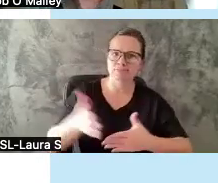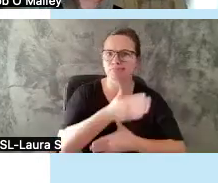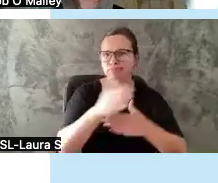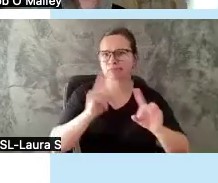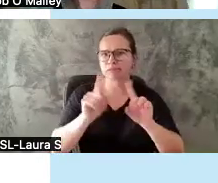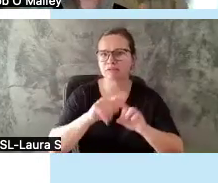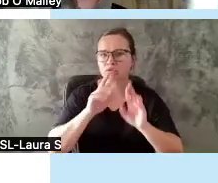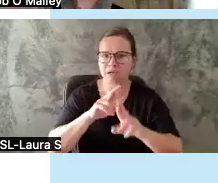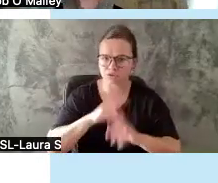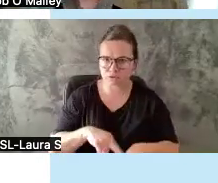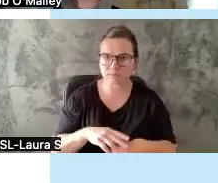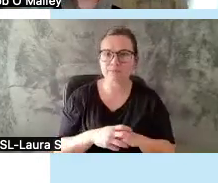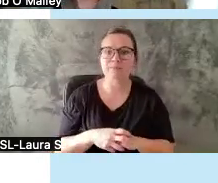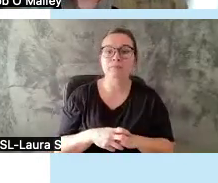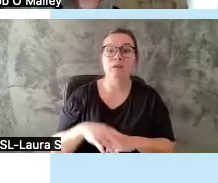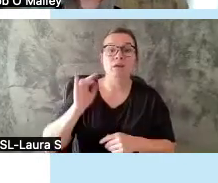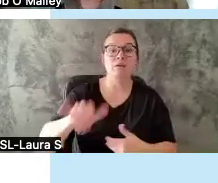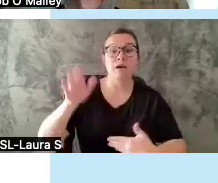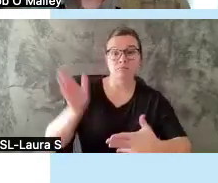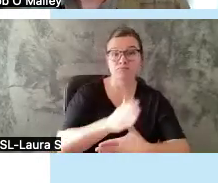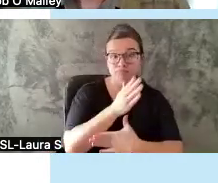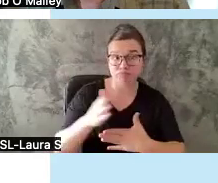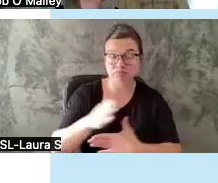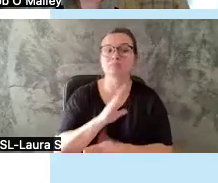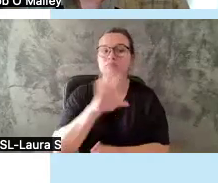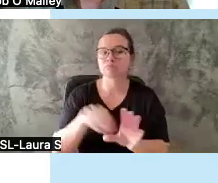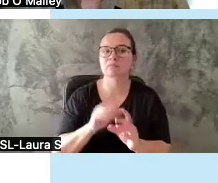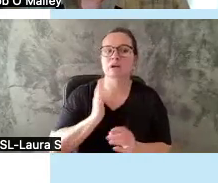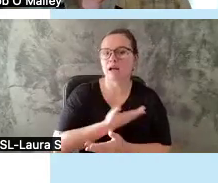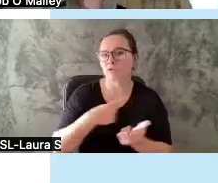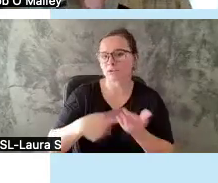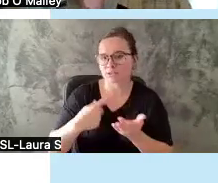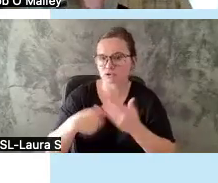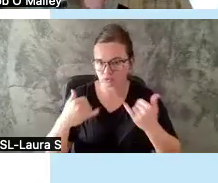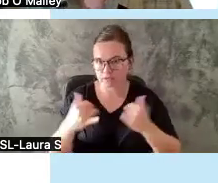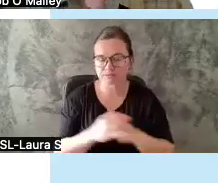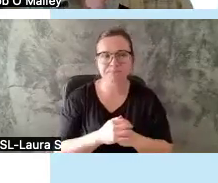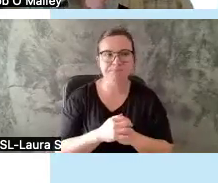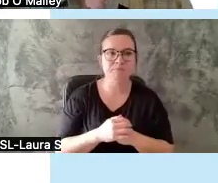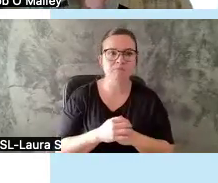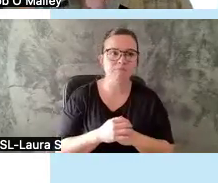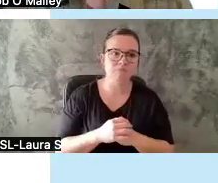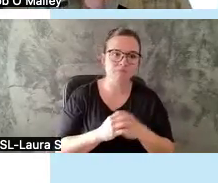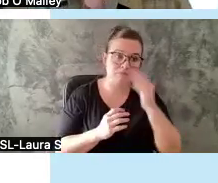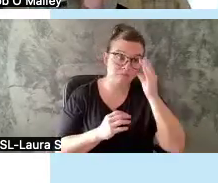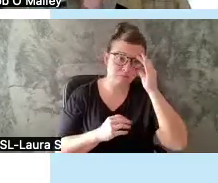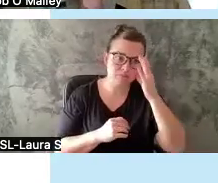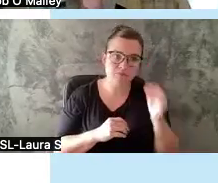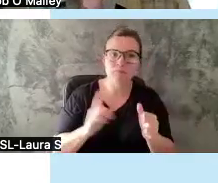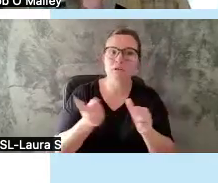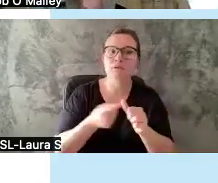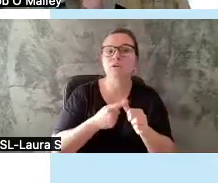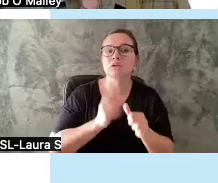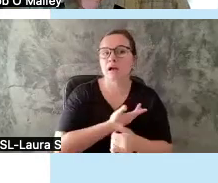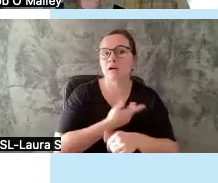reactions, and that range of reactions is part of what we're going to talk about today. The framing for our time